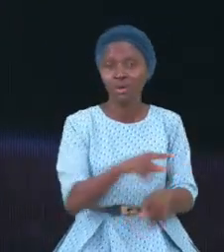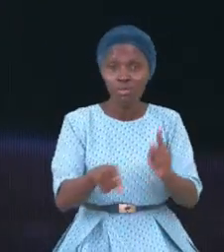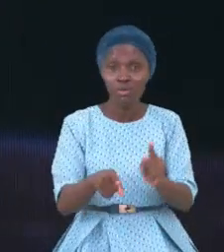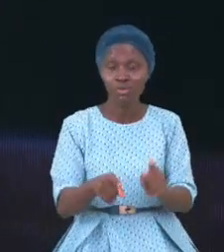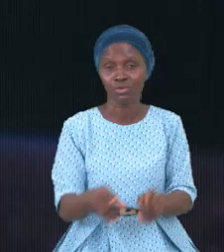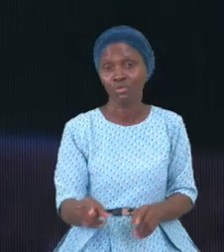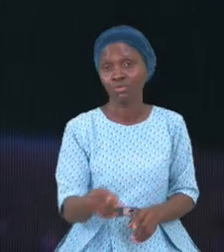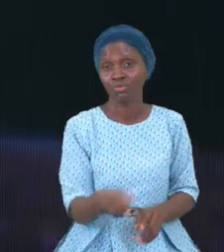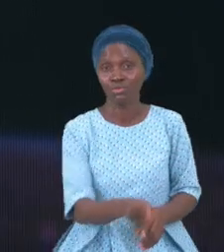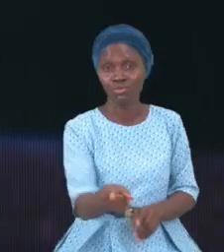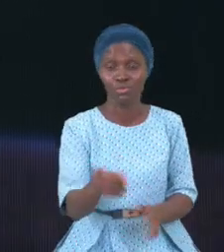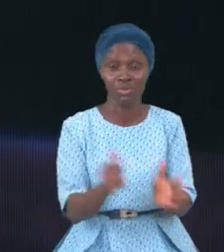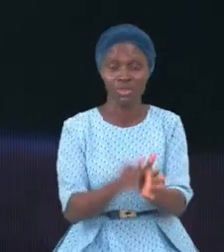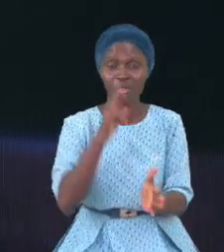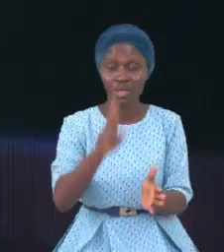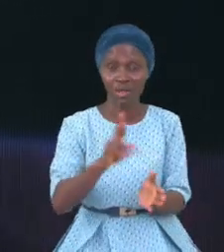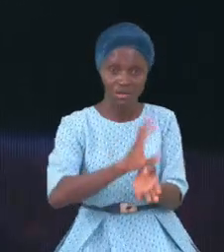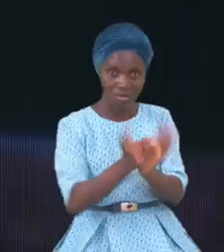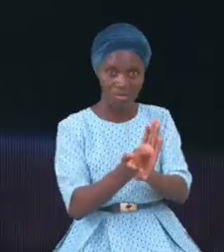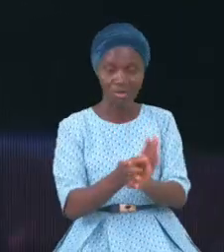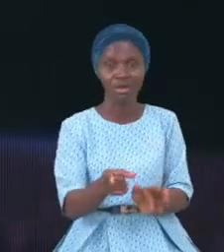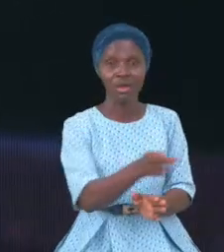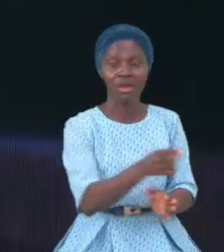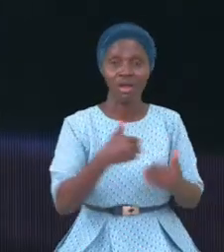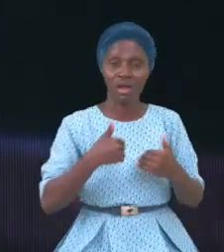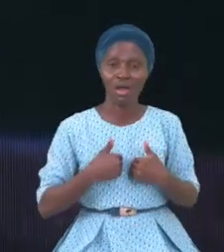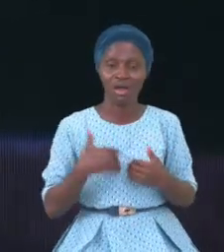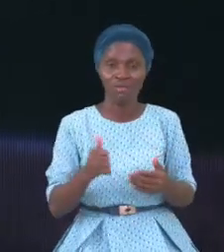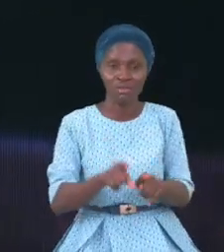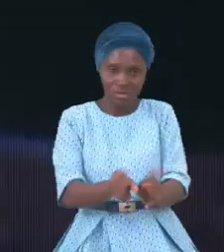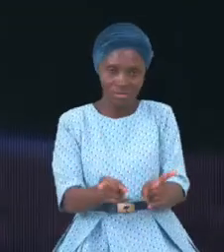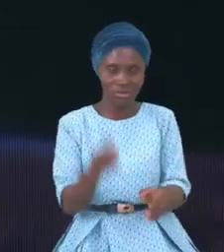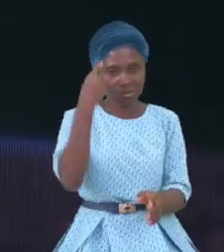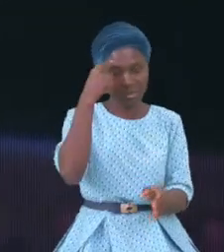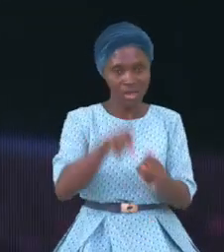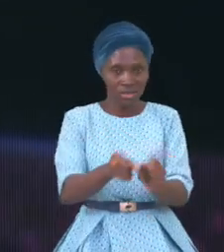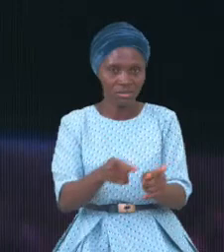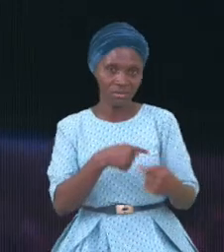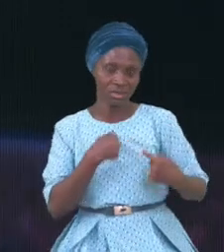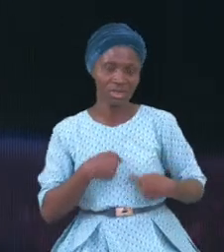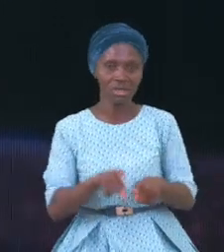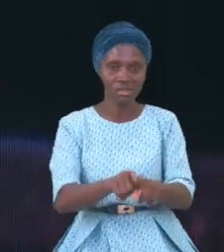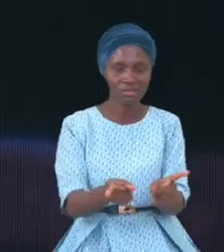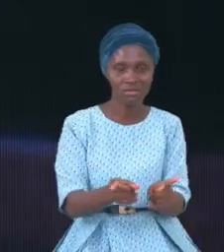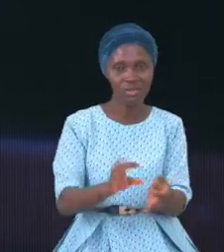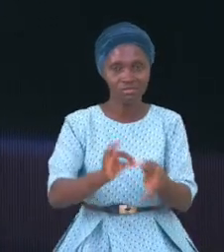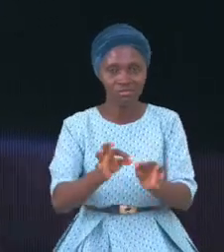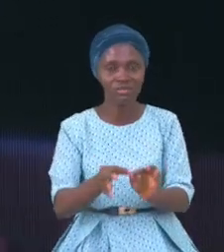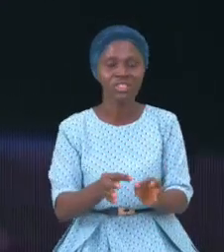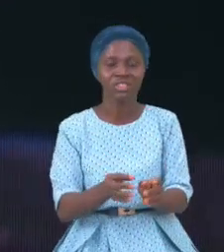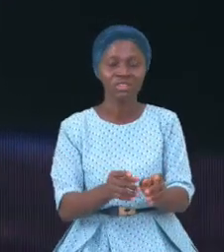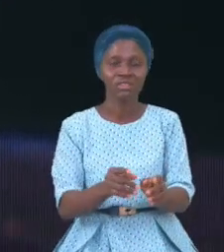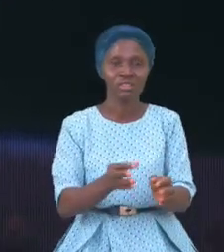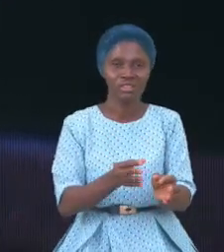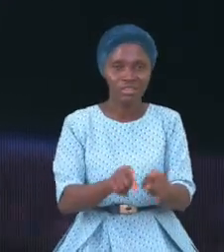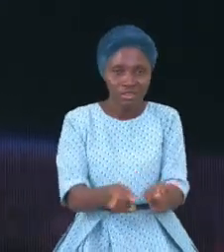have a different heart, a different mind, a different interpretation, a different way, a